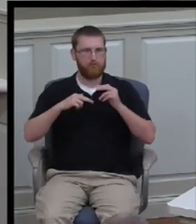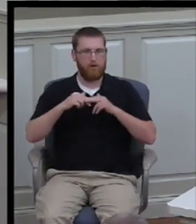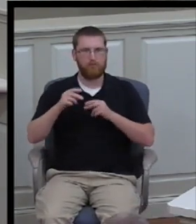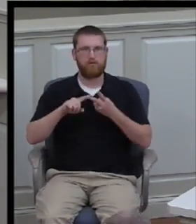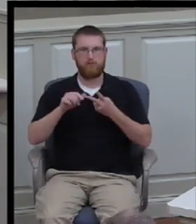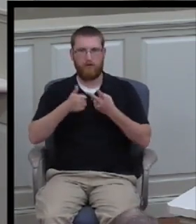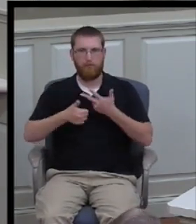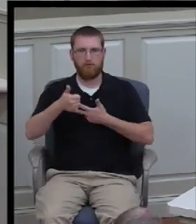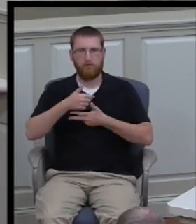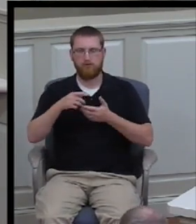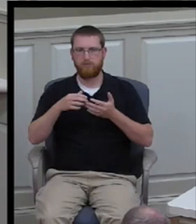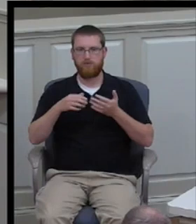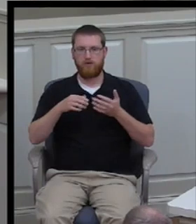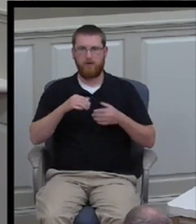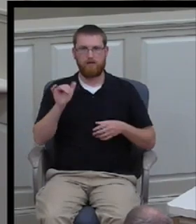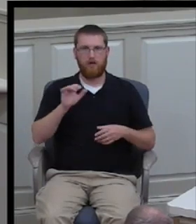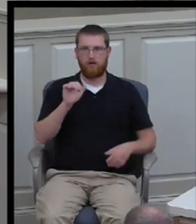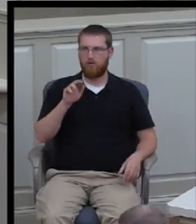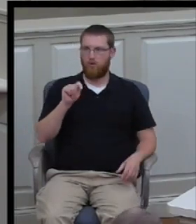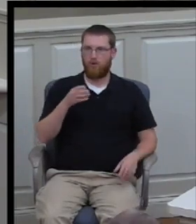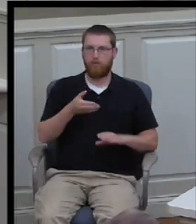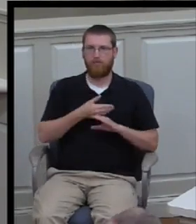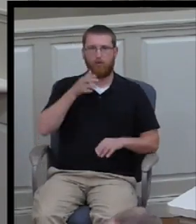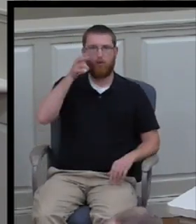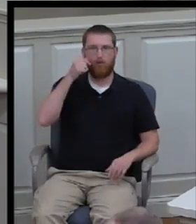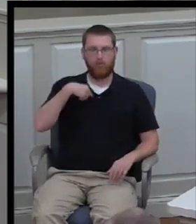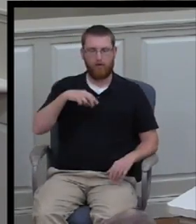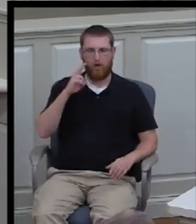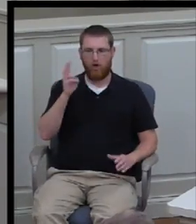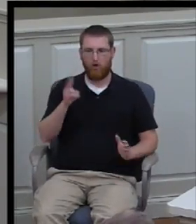thought it's kind of a cart before the horse if all we're doing is looking at it.